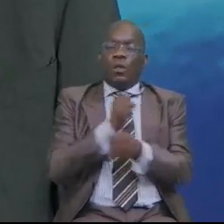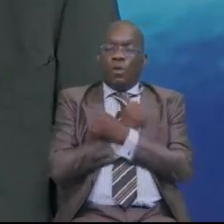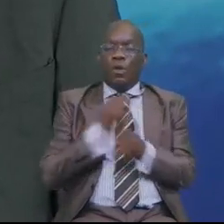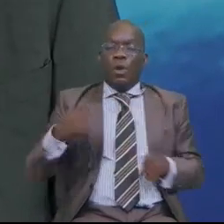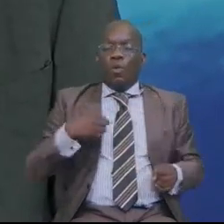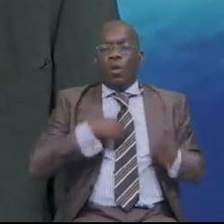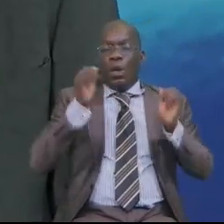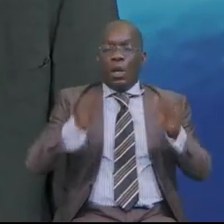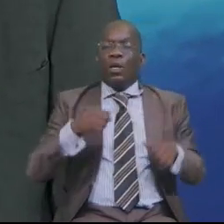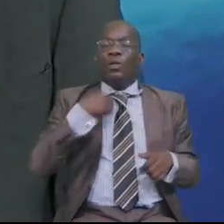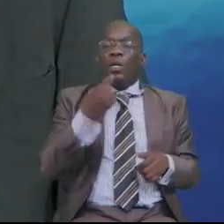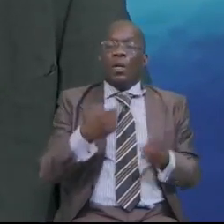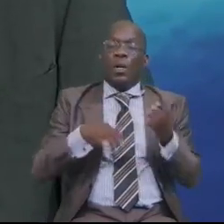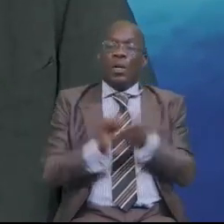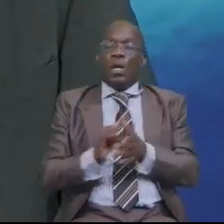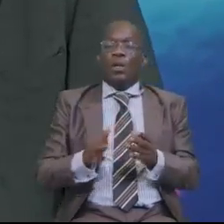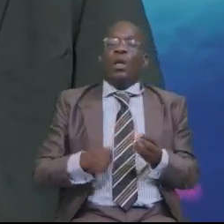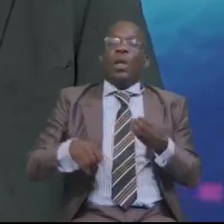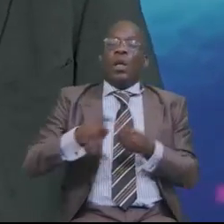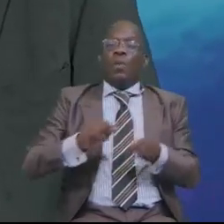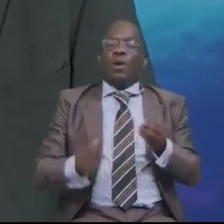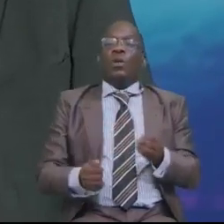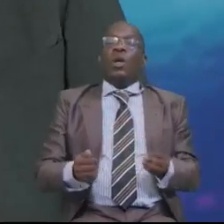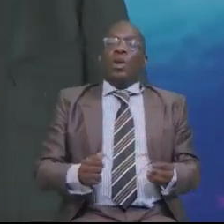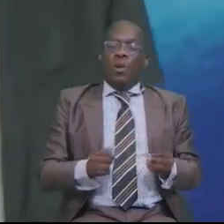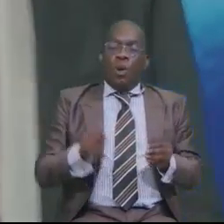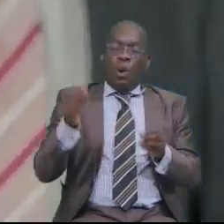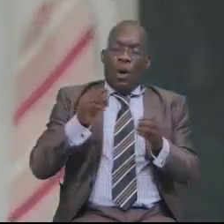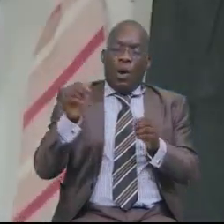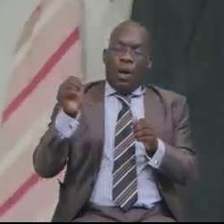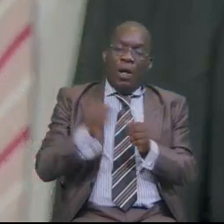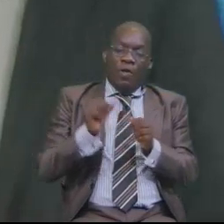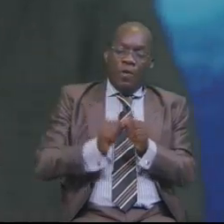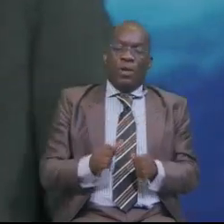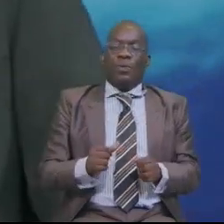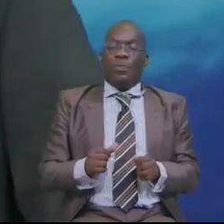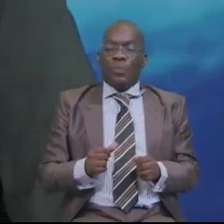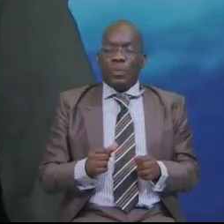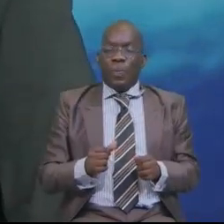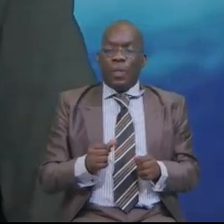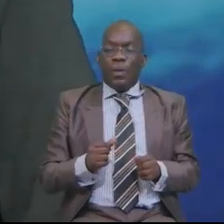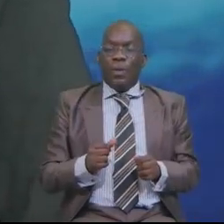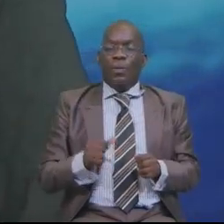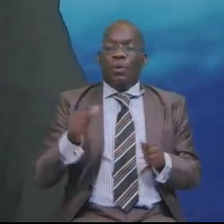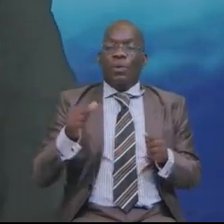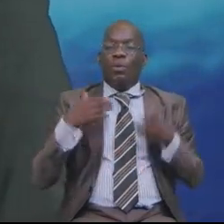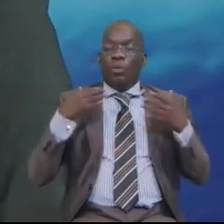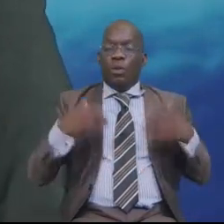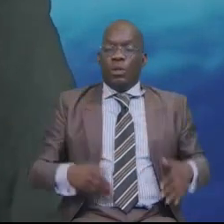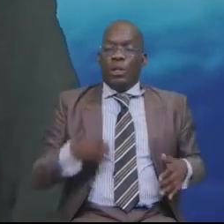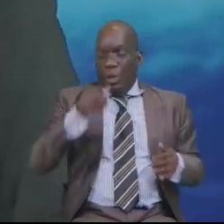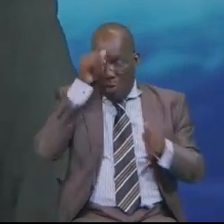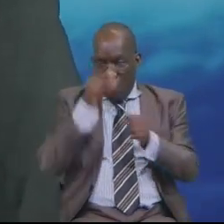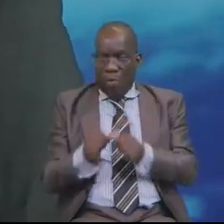almost the majority of people in the kingdom of God. Remember the good old time and the